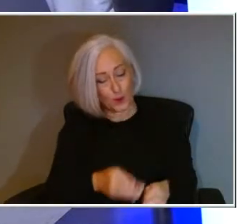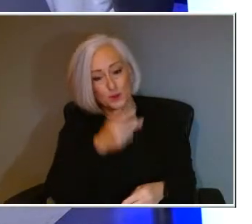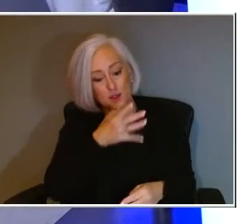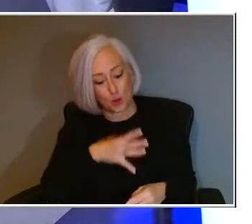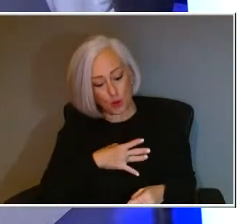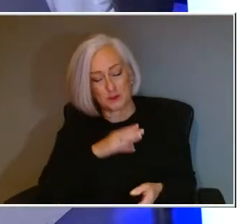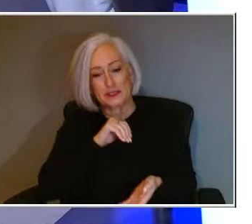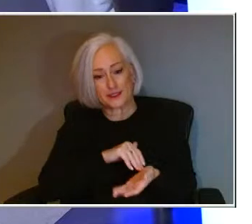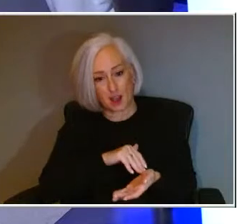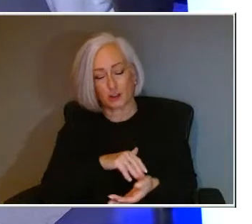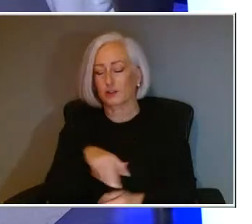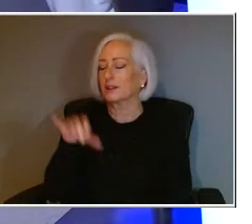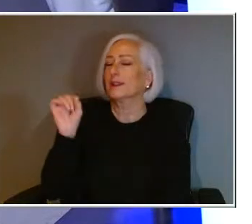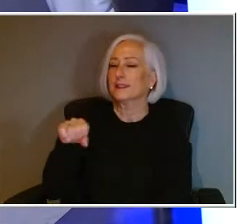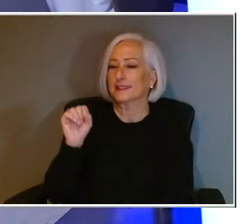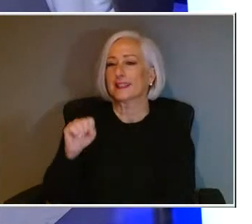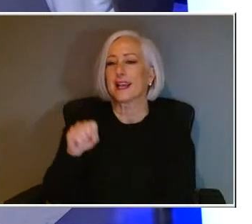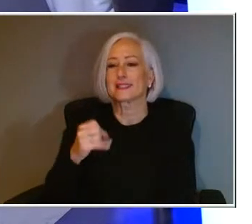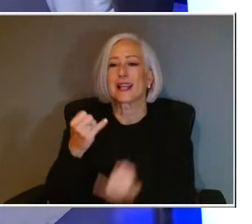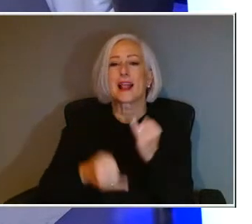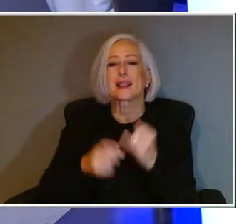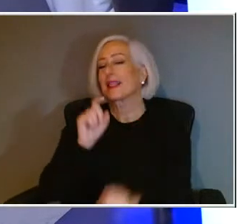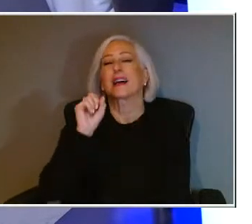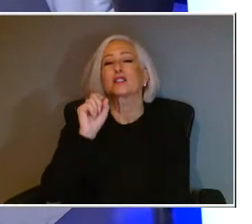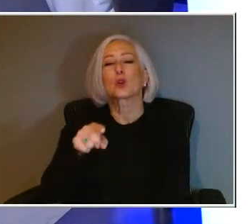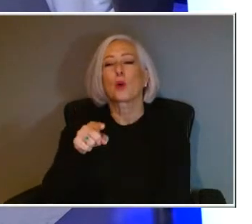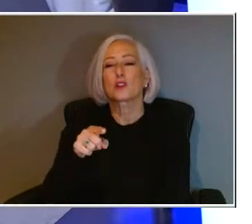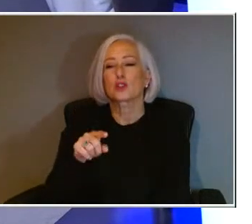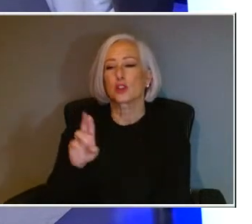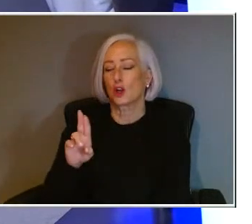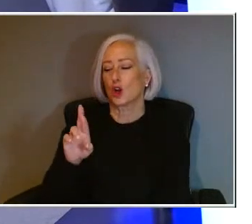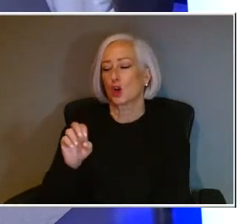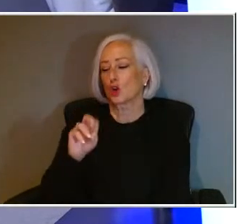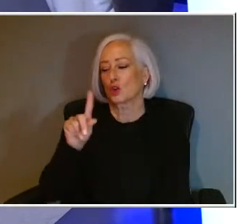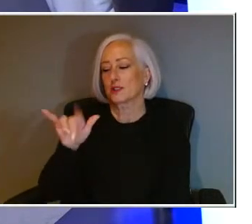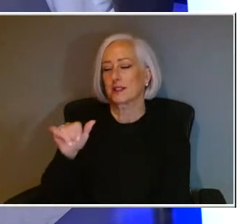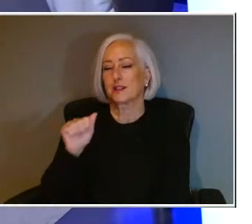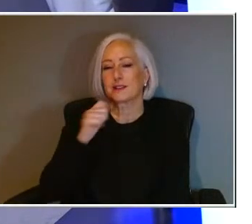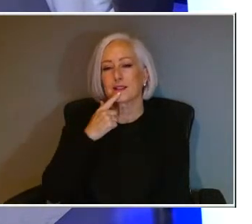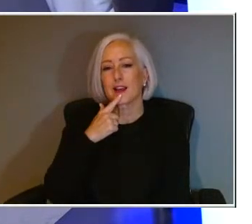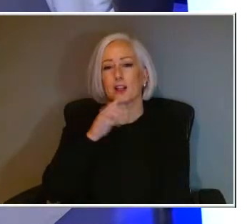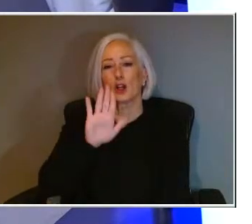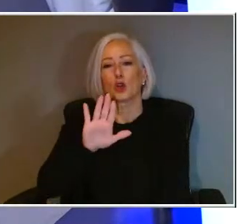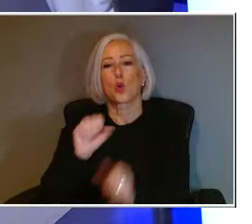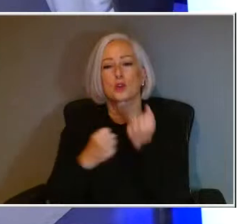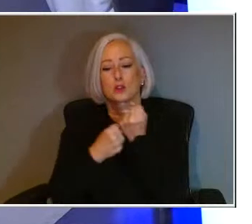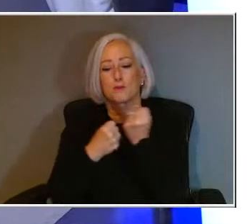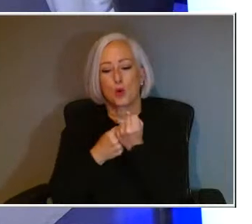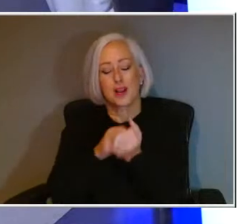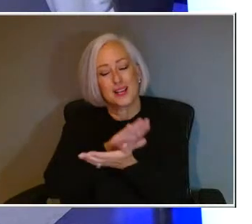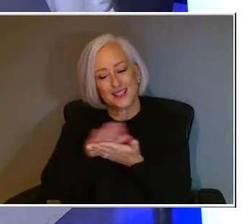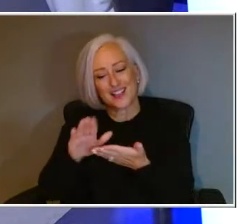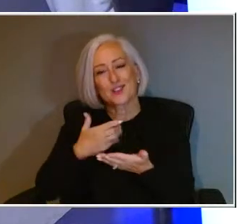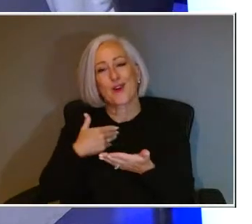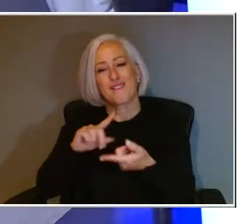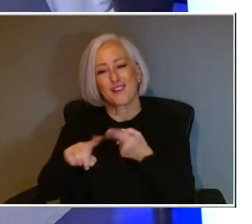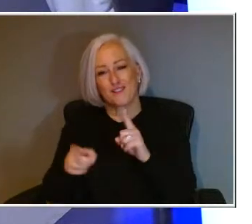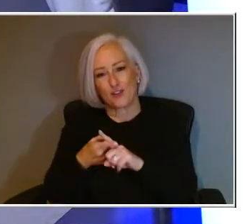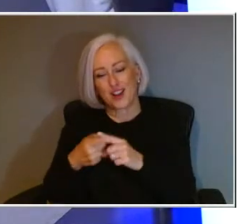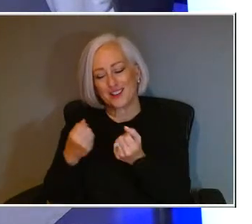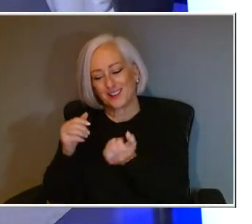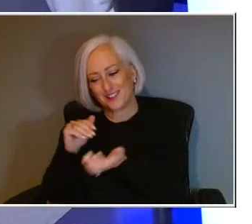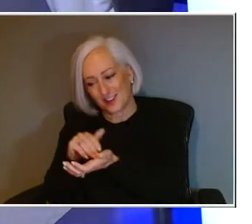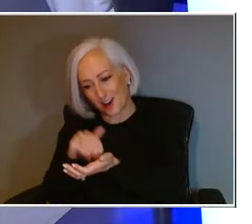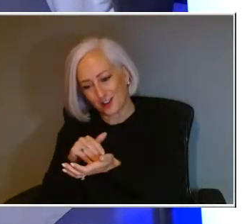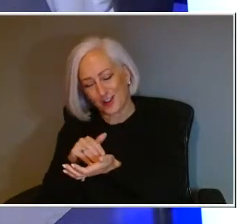Yes. Last question from Ursula was about just your support. And it's nice to have doctors as friends and friends as doctors. I